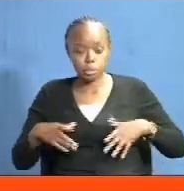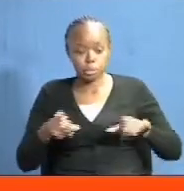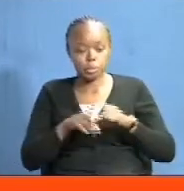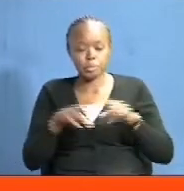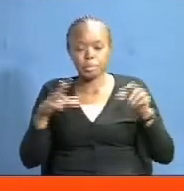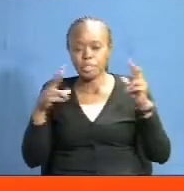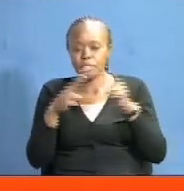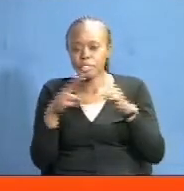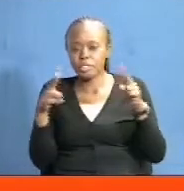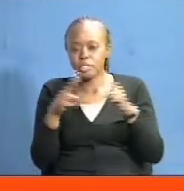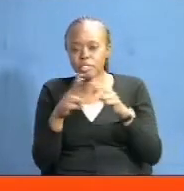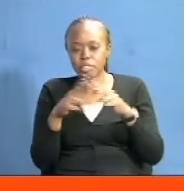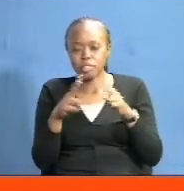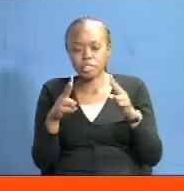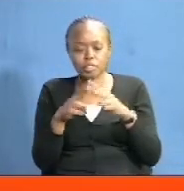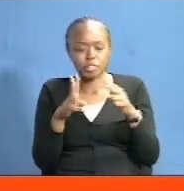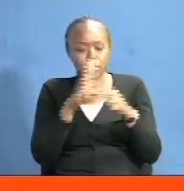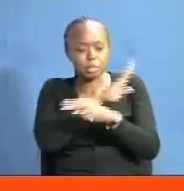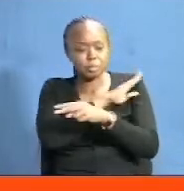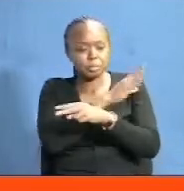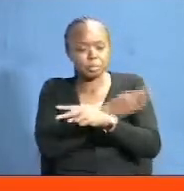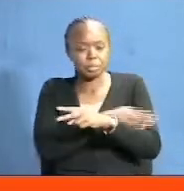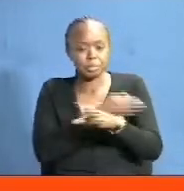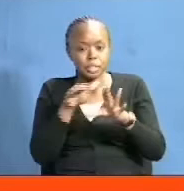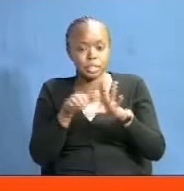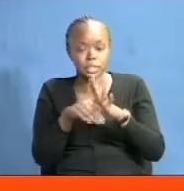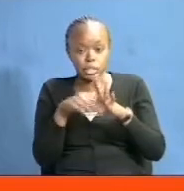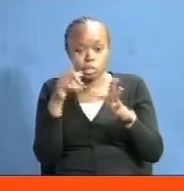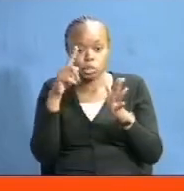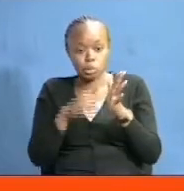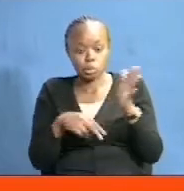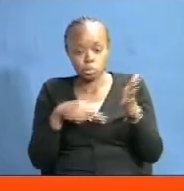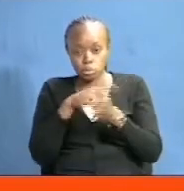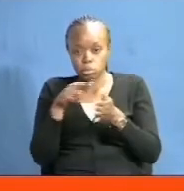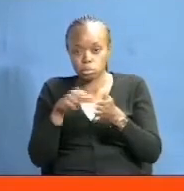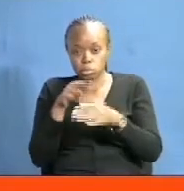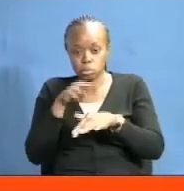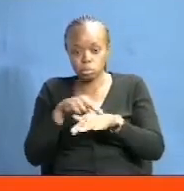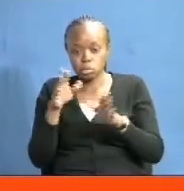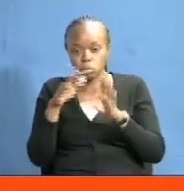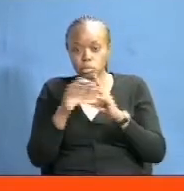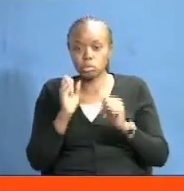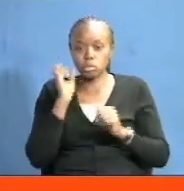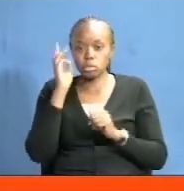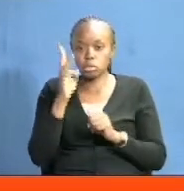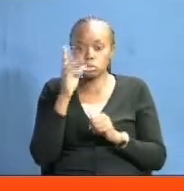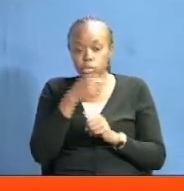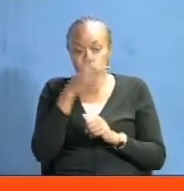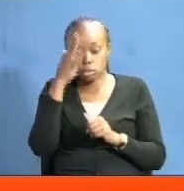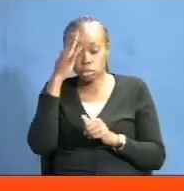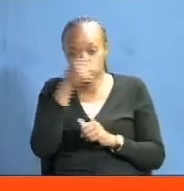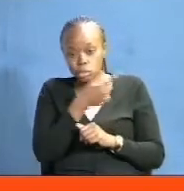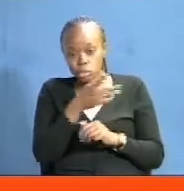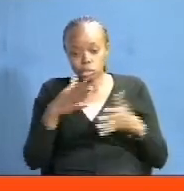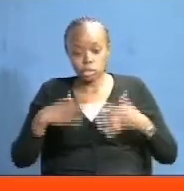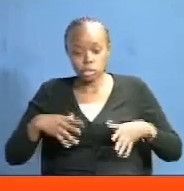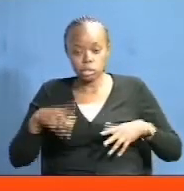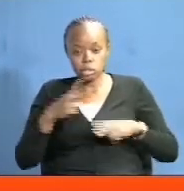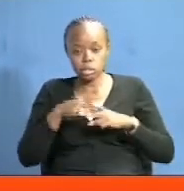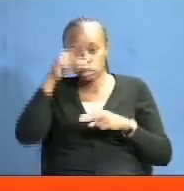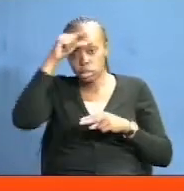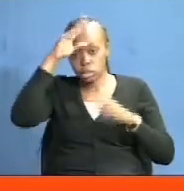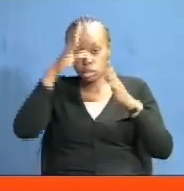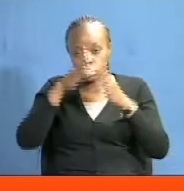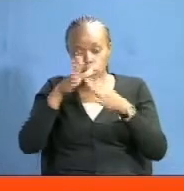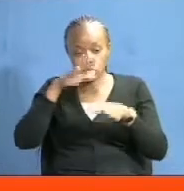were so vibrant, as students in shaping what the national politics was. So, these people, they kept the government on